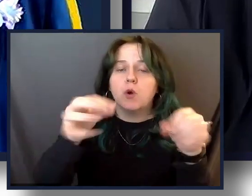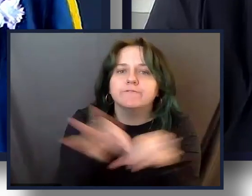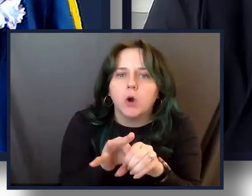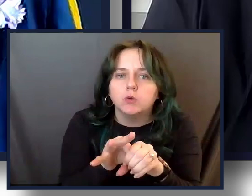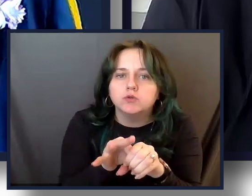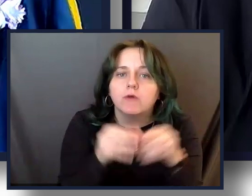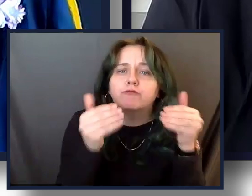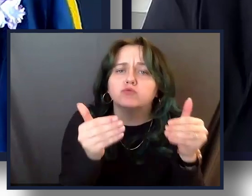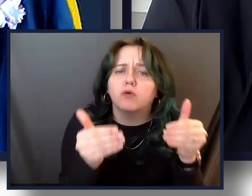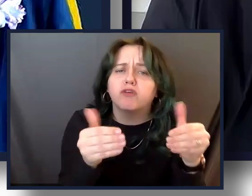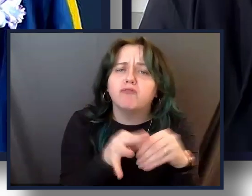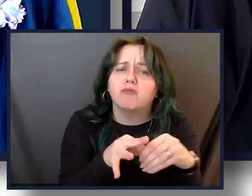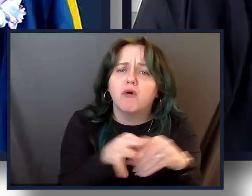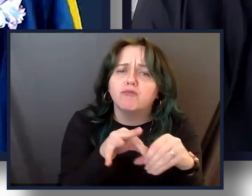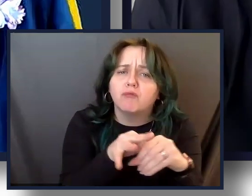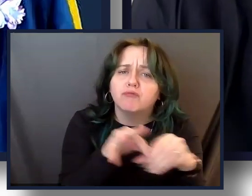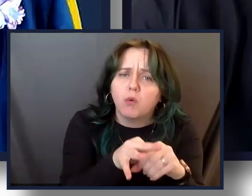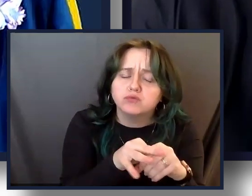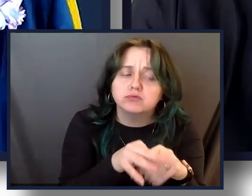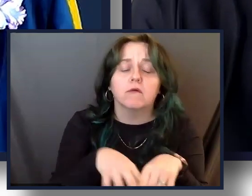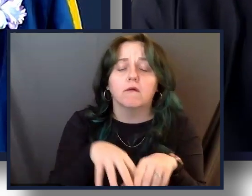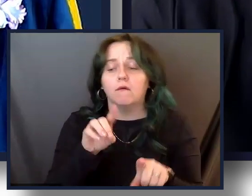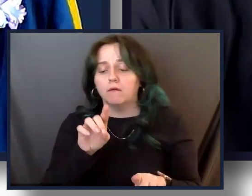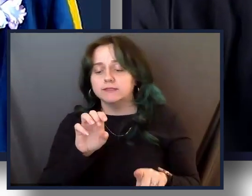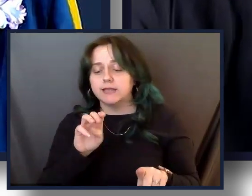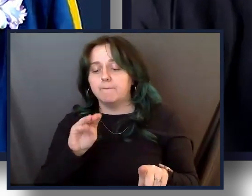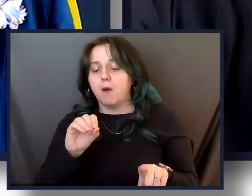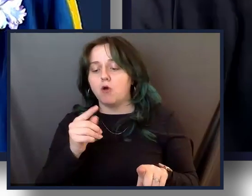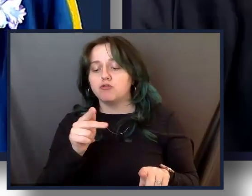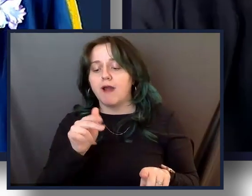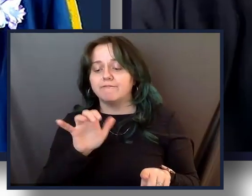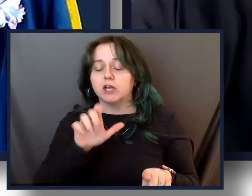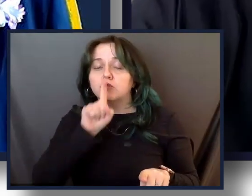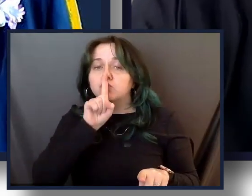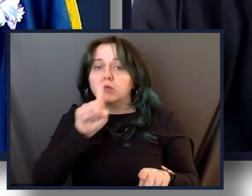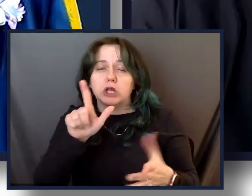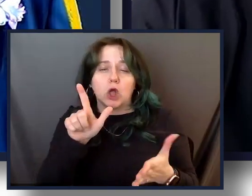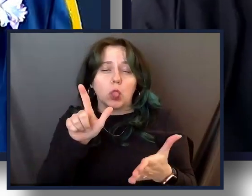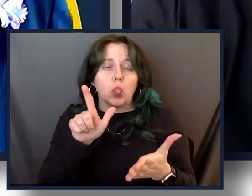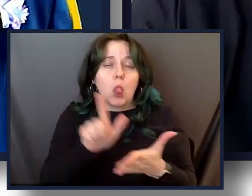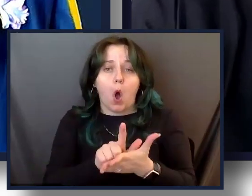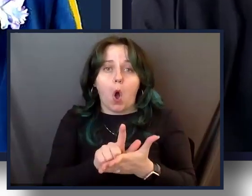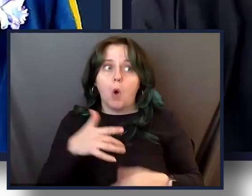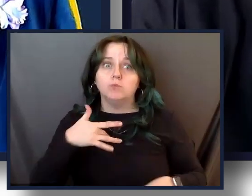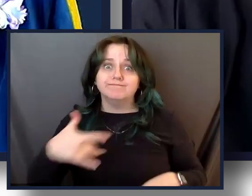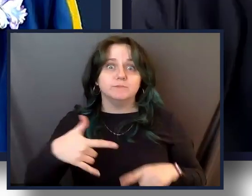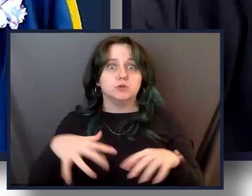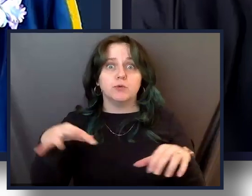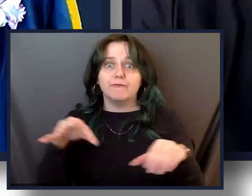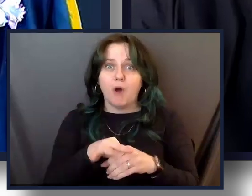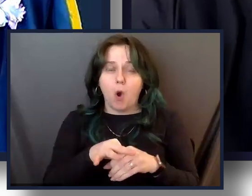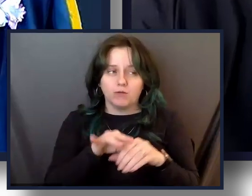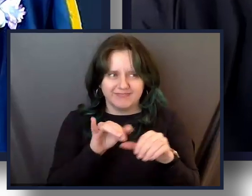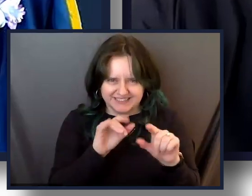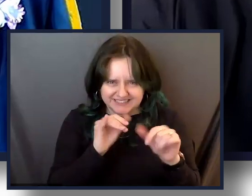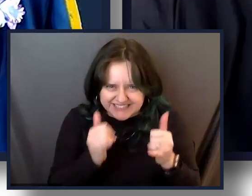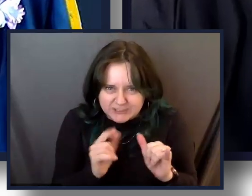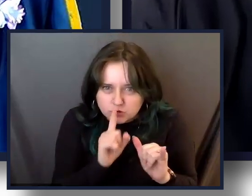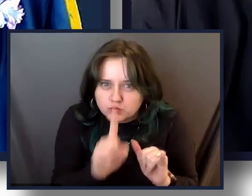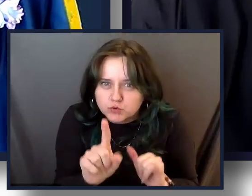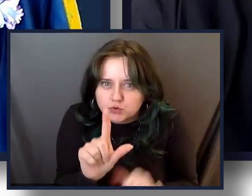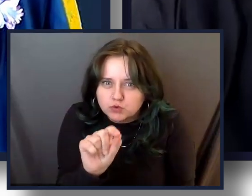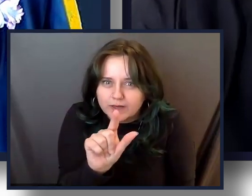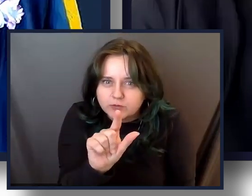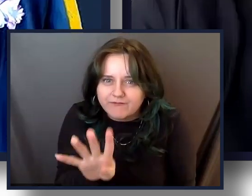The demographic that has the lowest turnout historically, and that continued in 2024, are